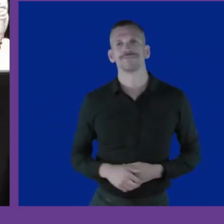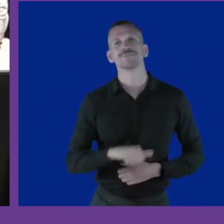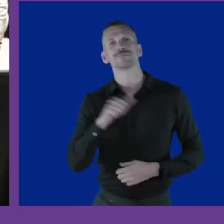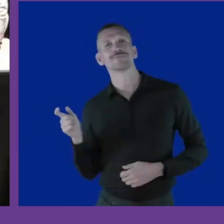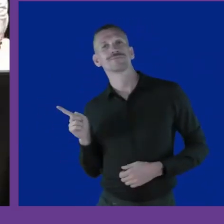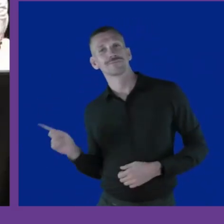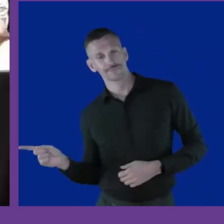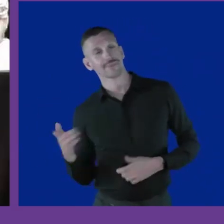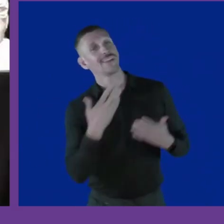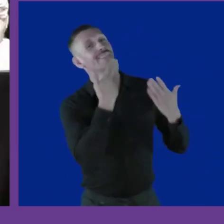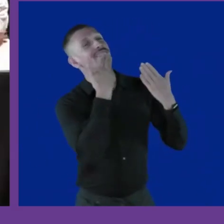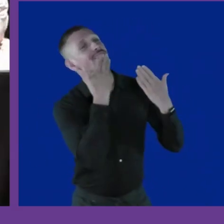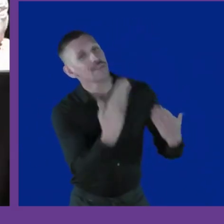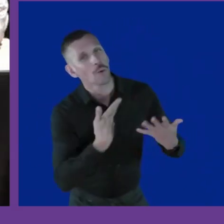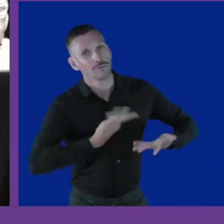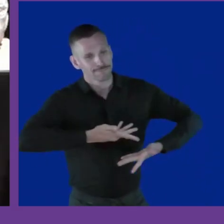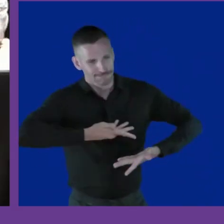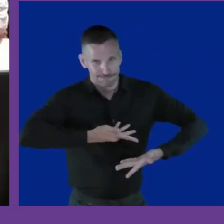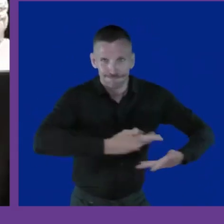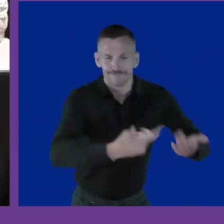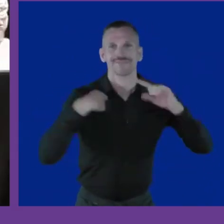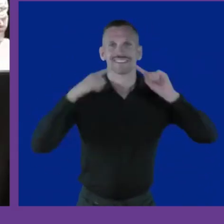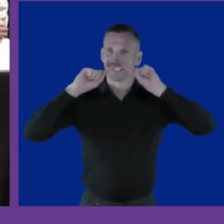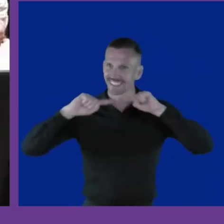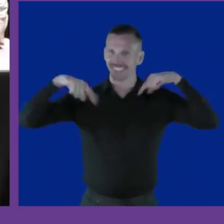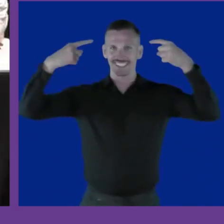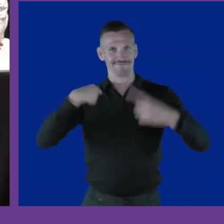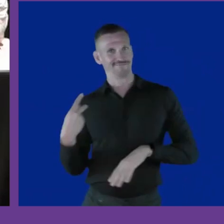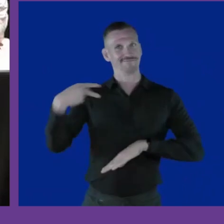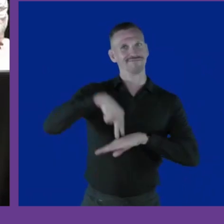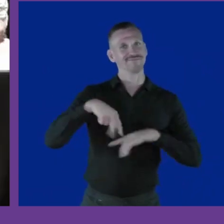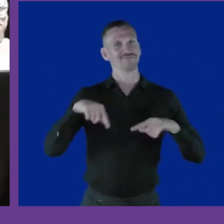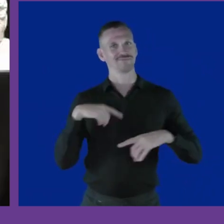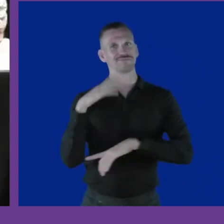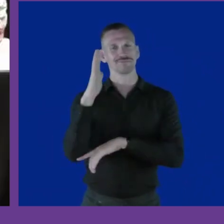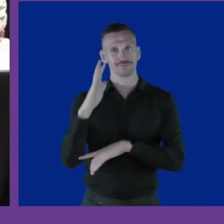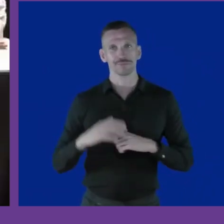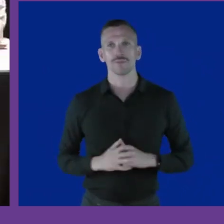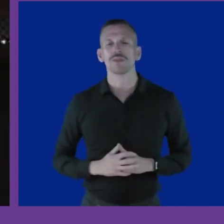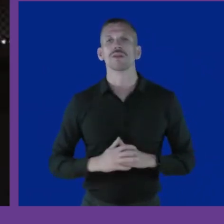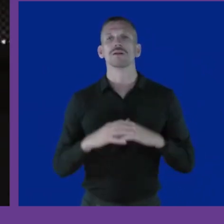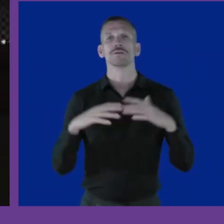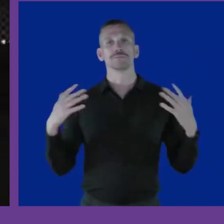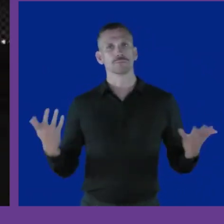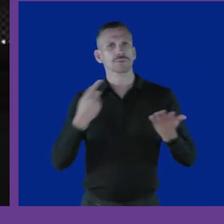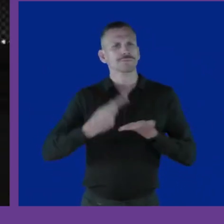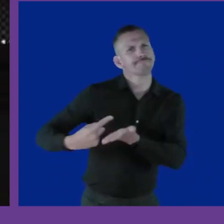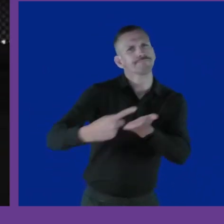think, listening to the previous panel, these discussions and conversations clearly contribute